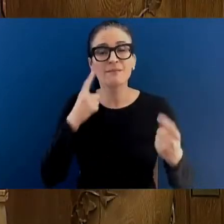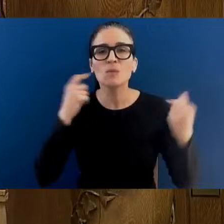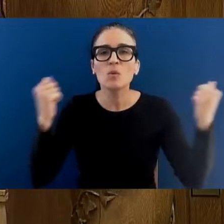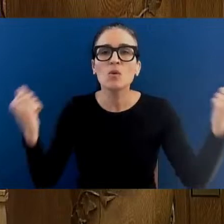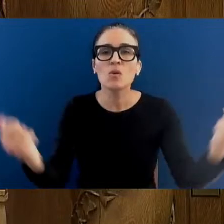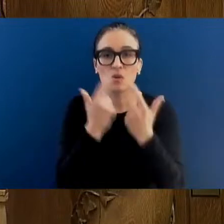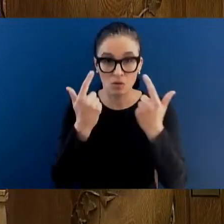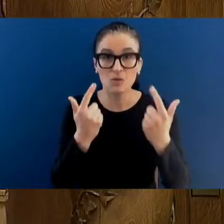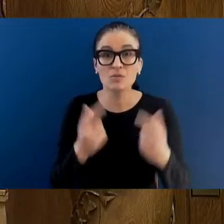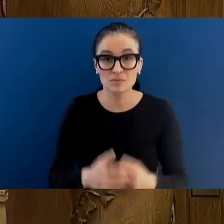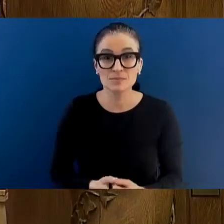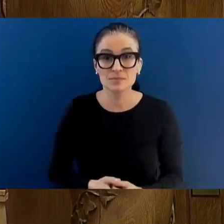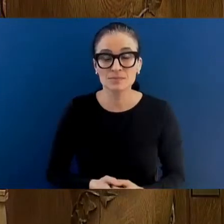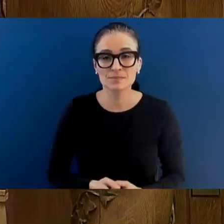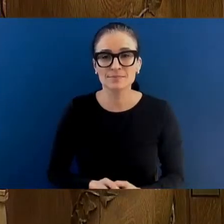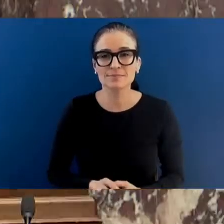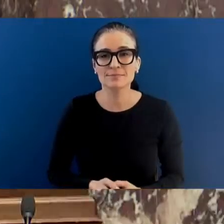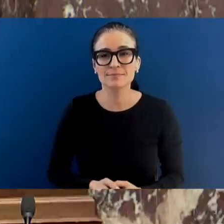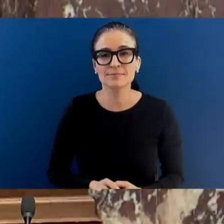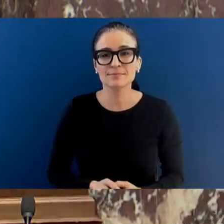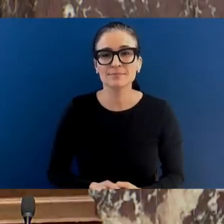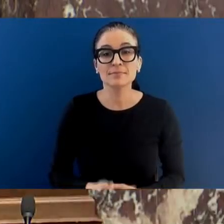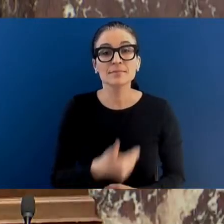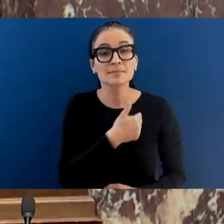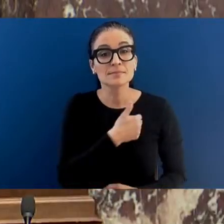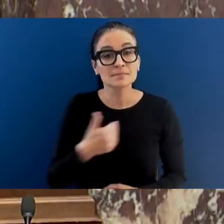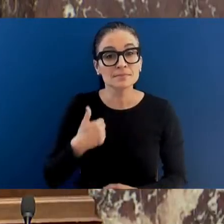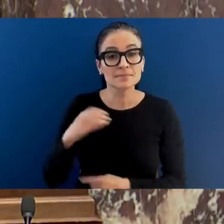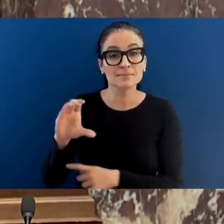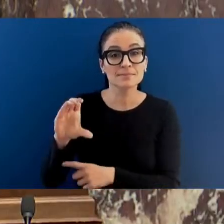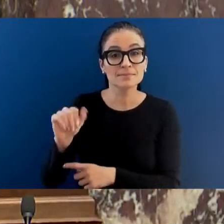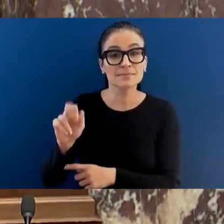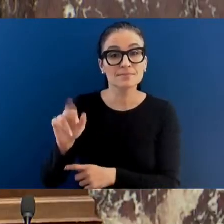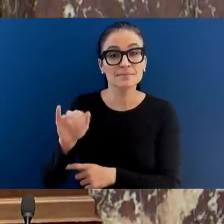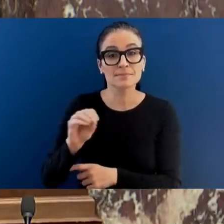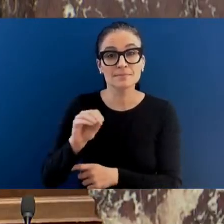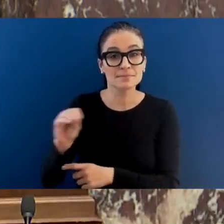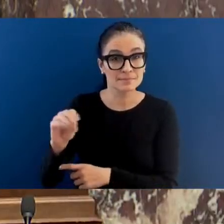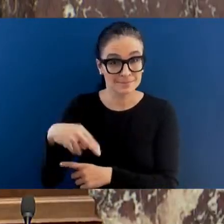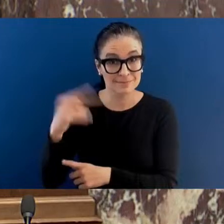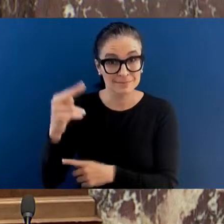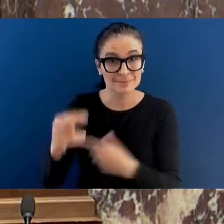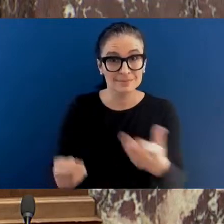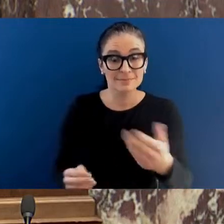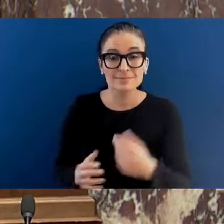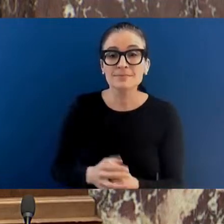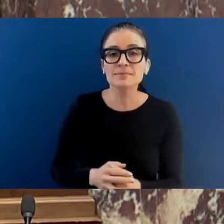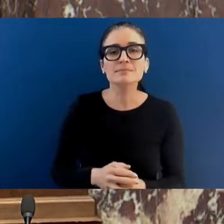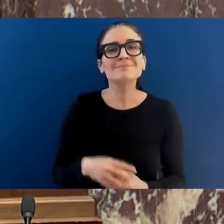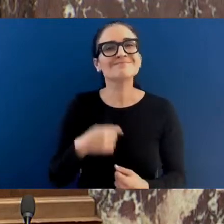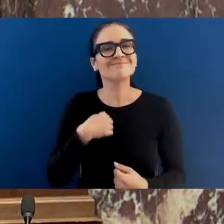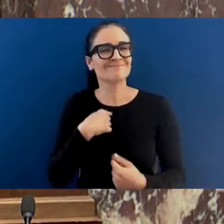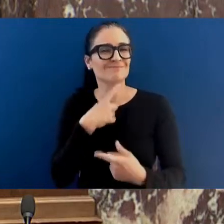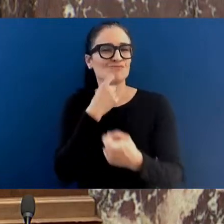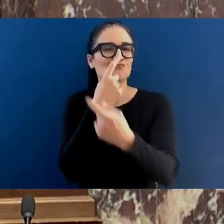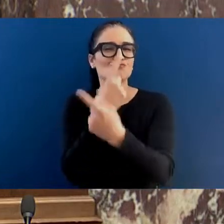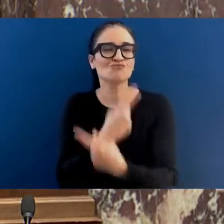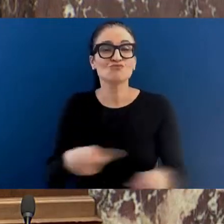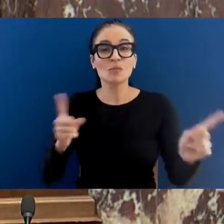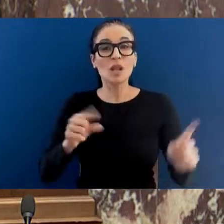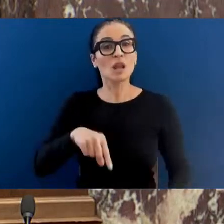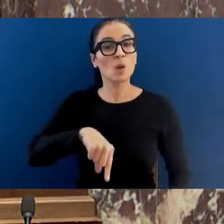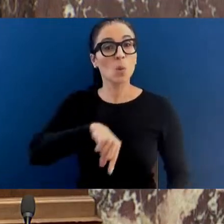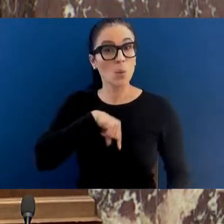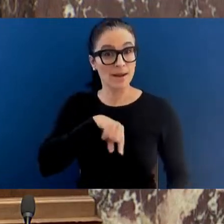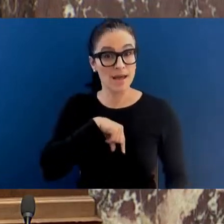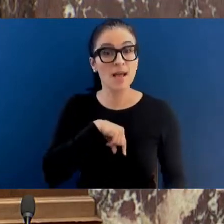Member for Cariboo North. Mr. Speaker, I am thrilled to announce that Quesnel is the proud home of a new Junior A hockey team